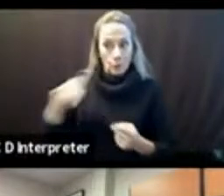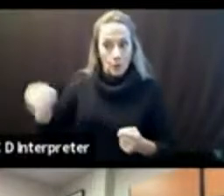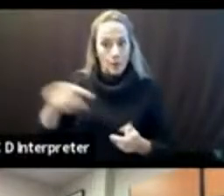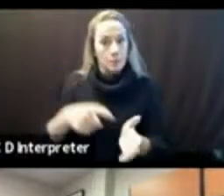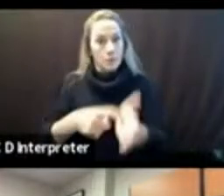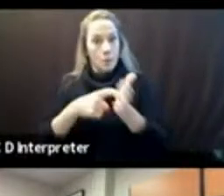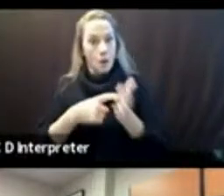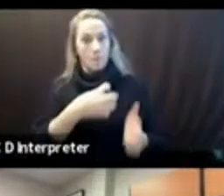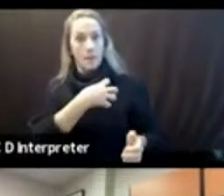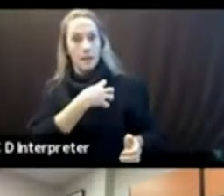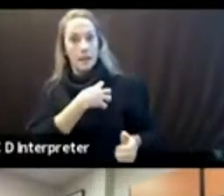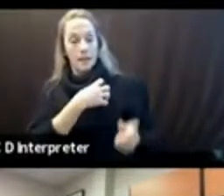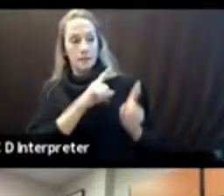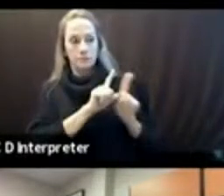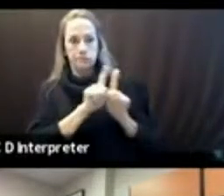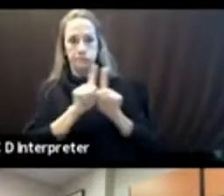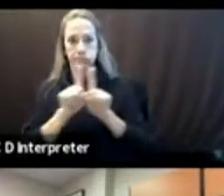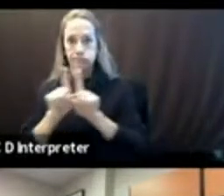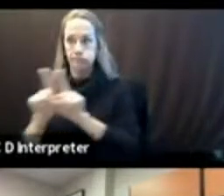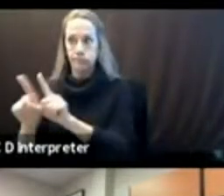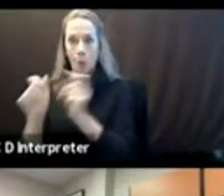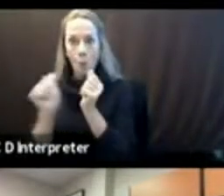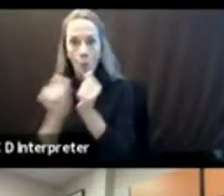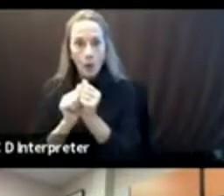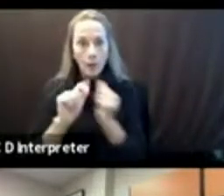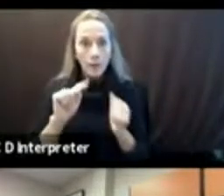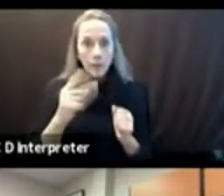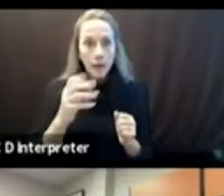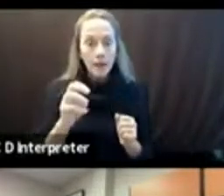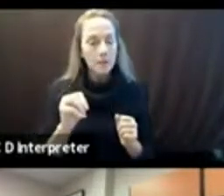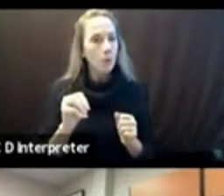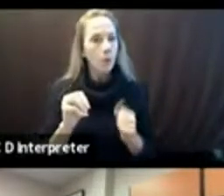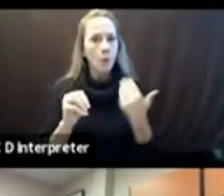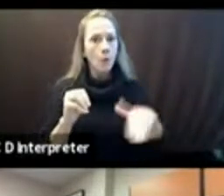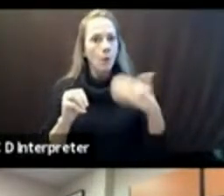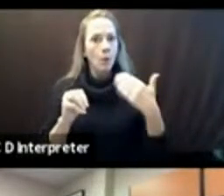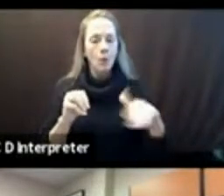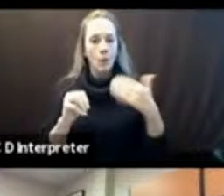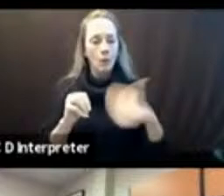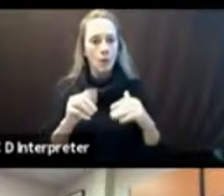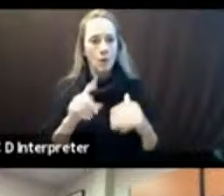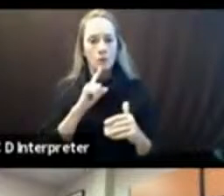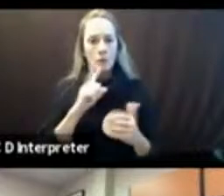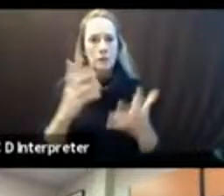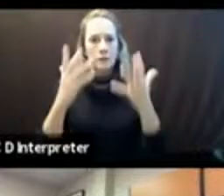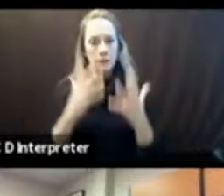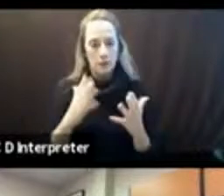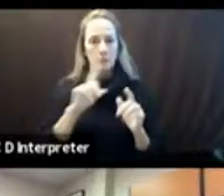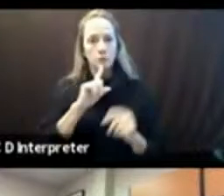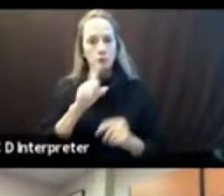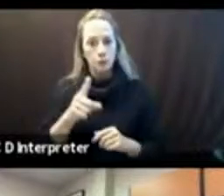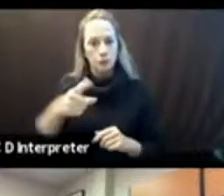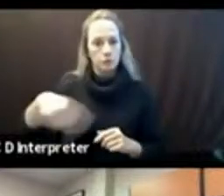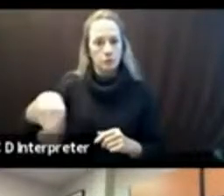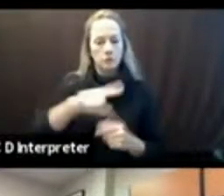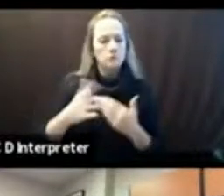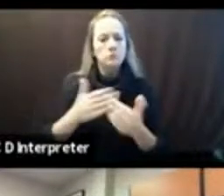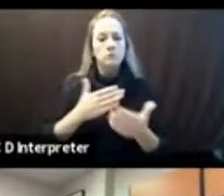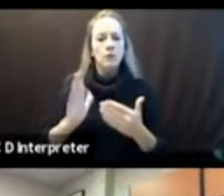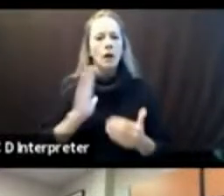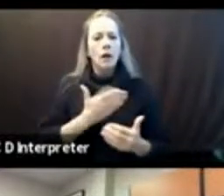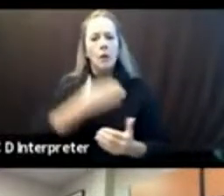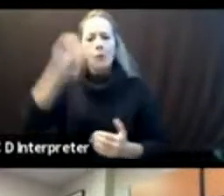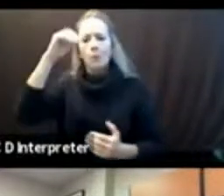to watch and guard them. And I'm sure that that is as much an anathema to each of you, regardless of our differences of